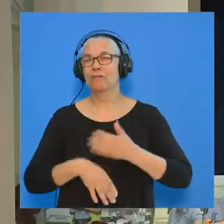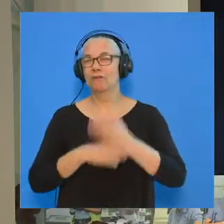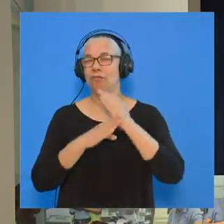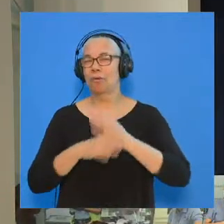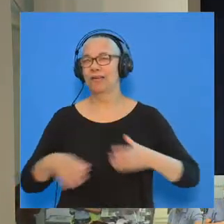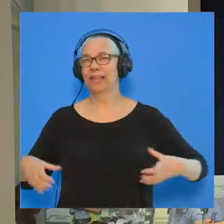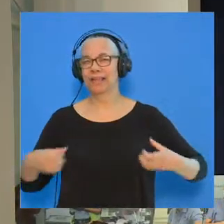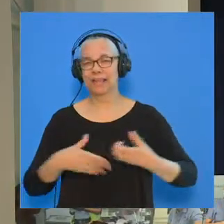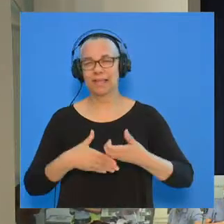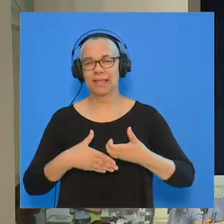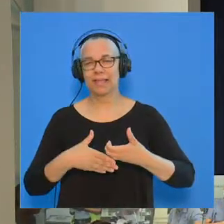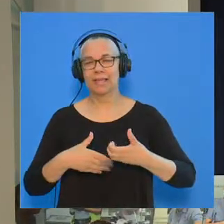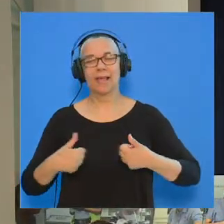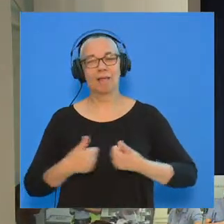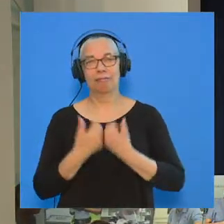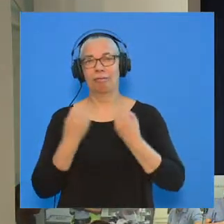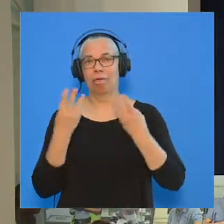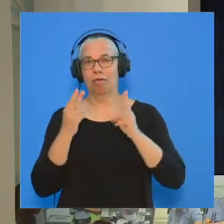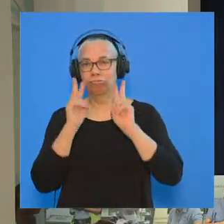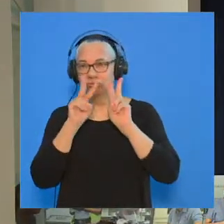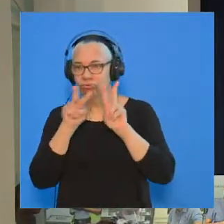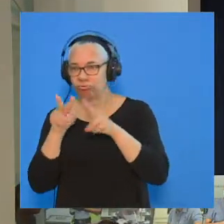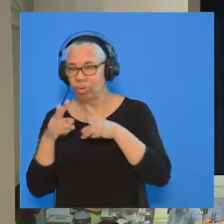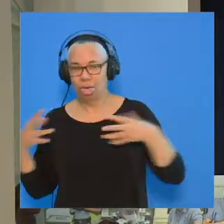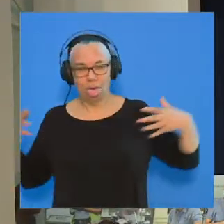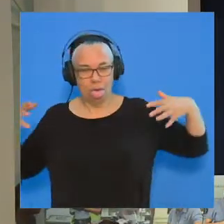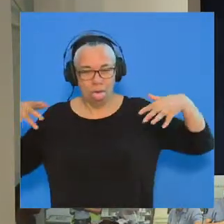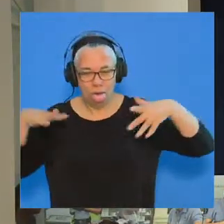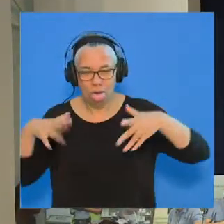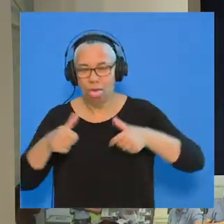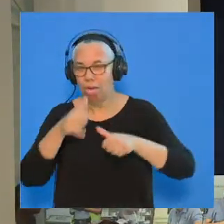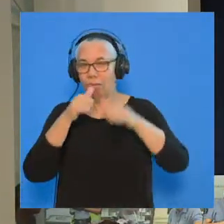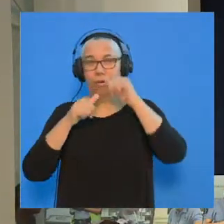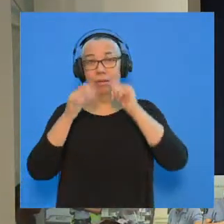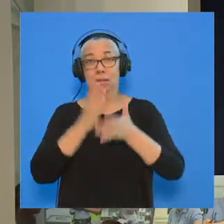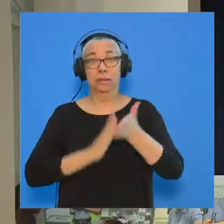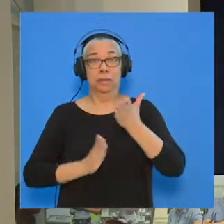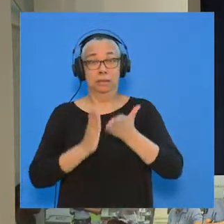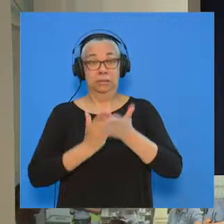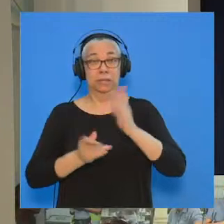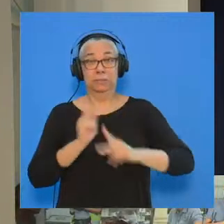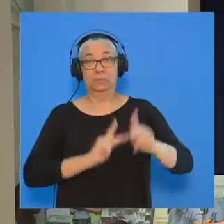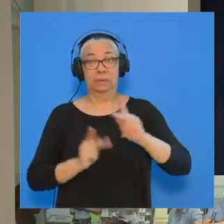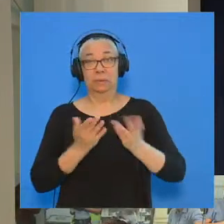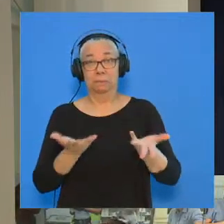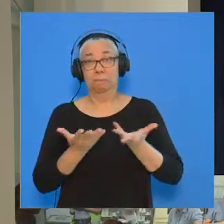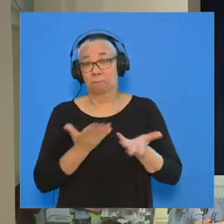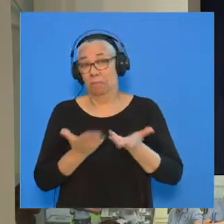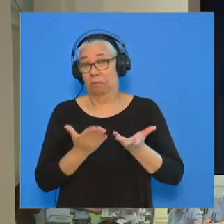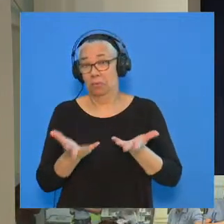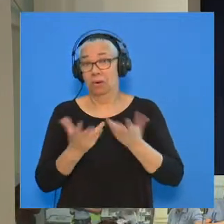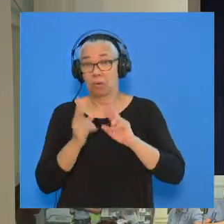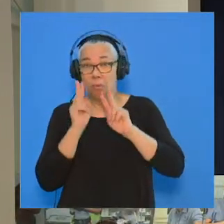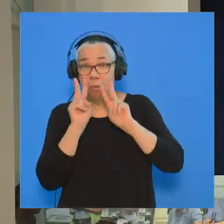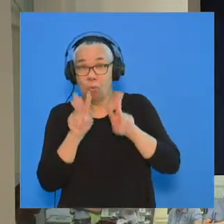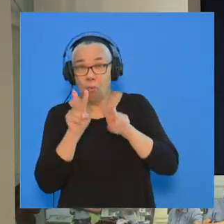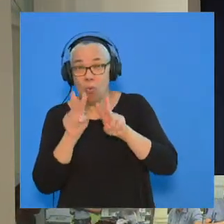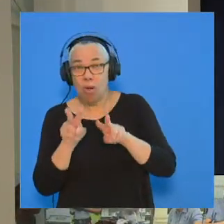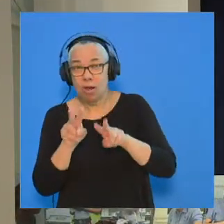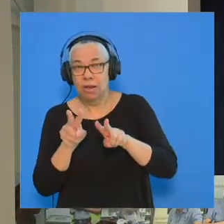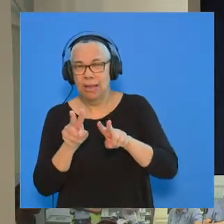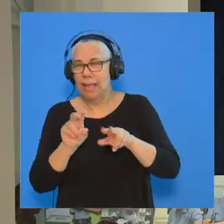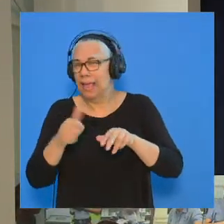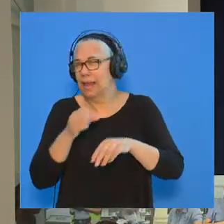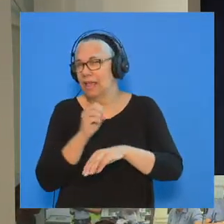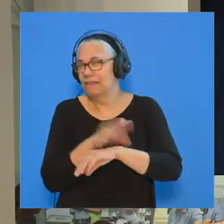number of viewers to local bars. Some people, Mr. Premier, might even want to watch West Ham. Do you have any specific